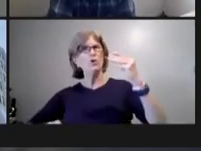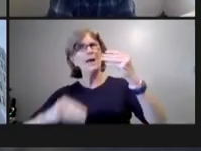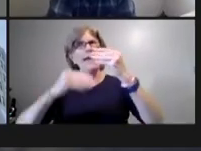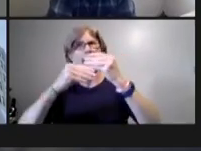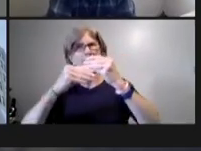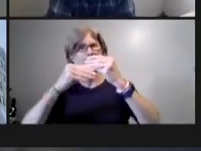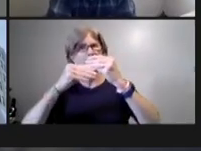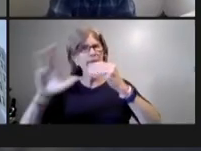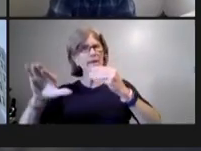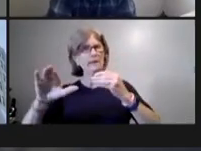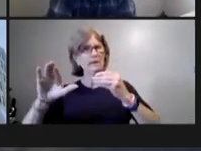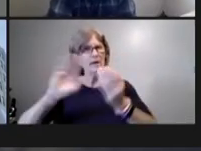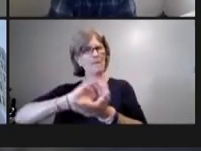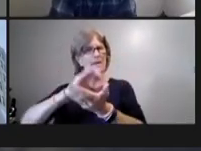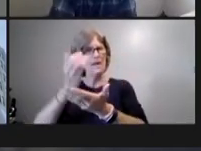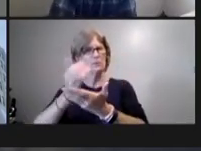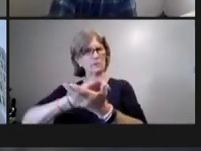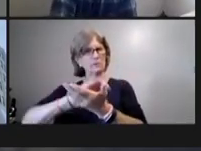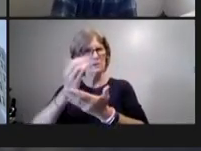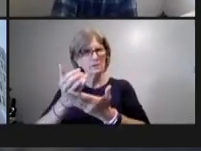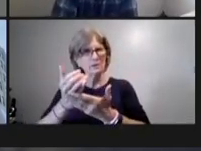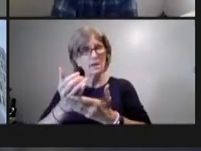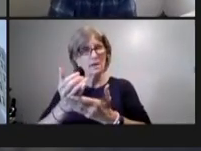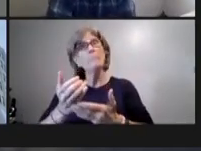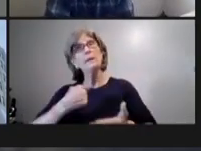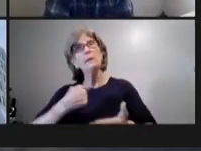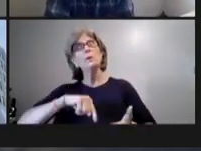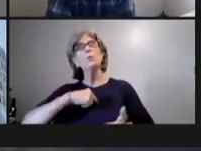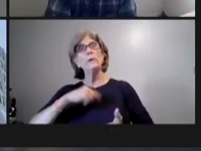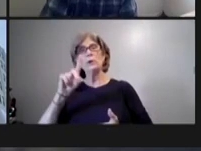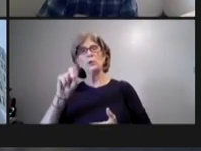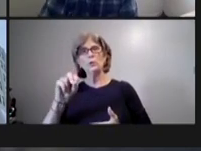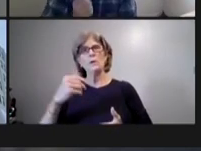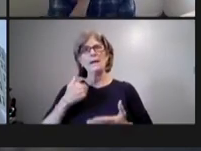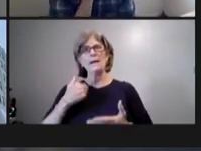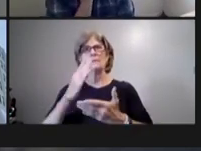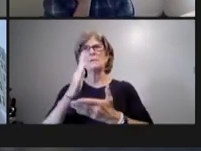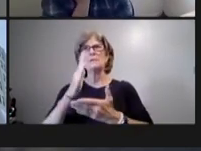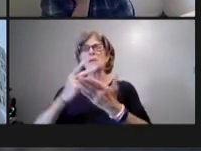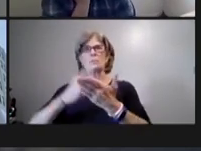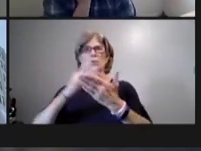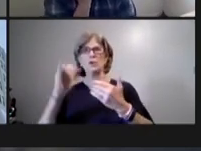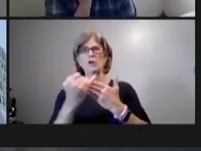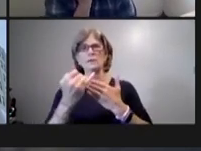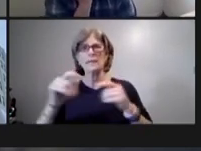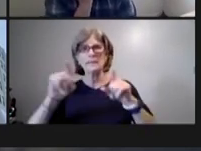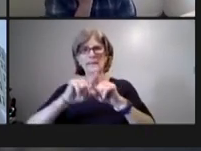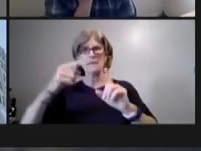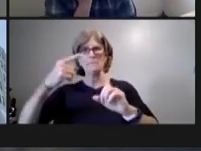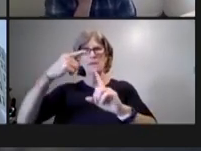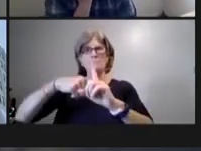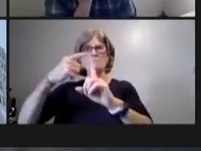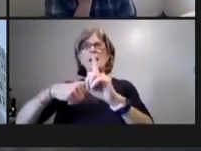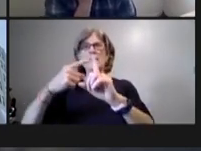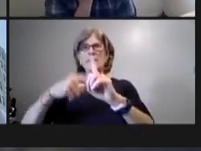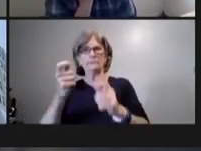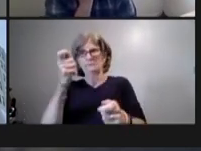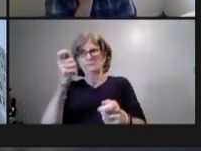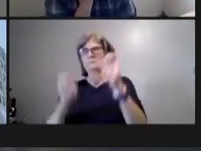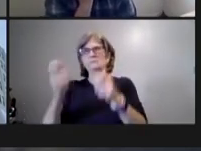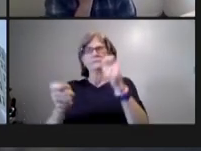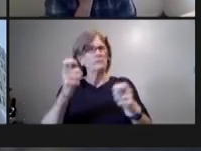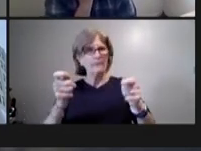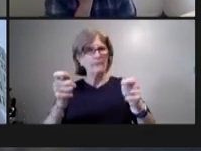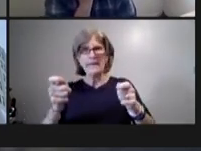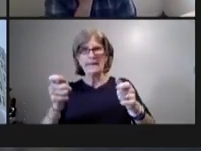just to, because we do have some projects that, you know, we don't want to in the same month need to be fully overhauling the guidelines and taking